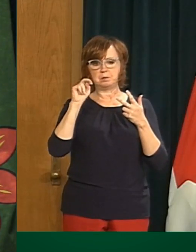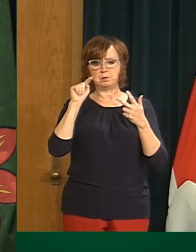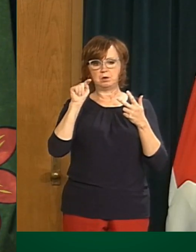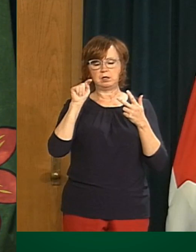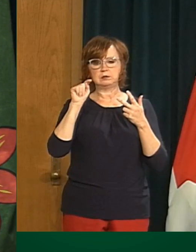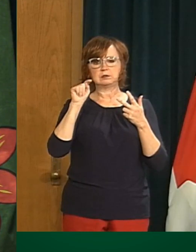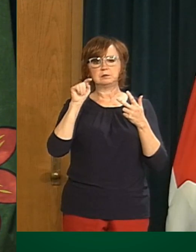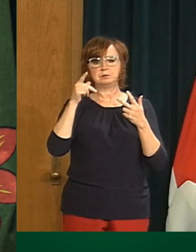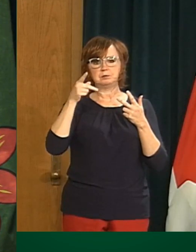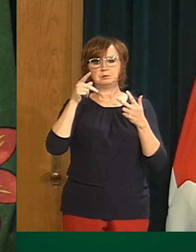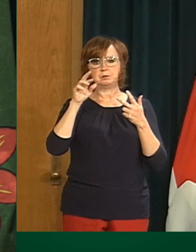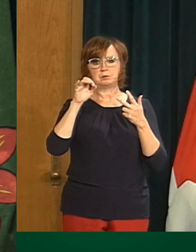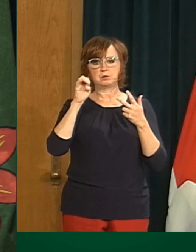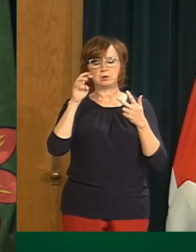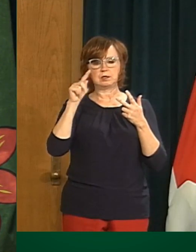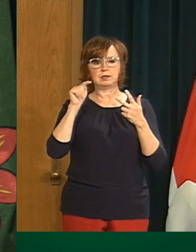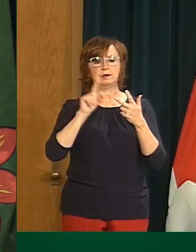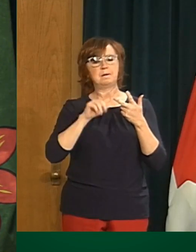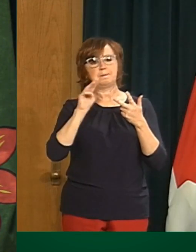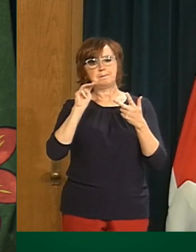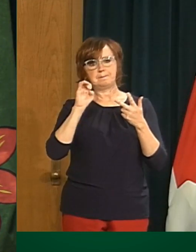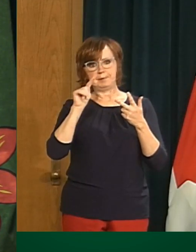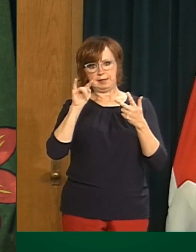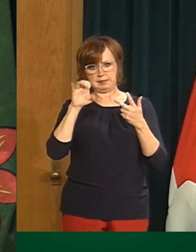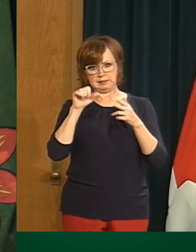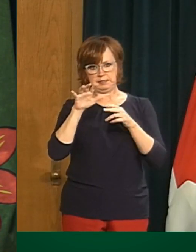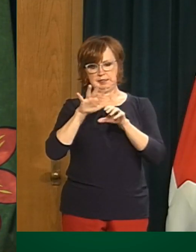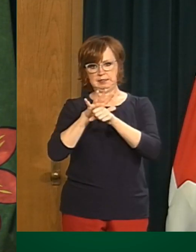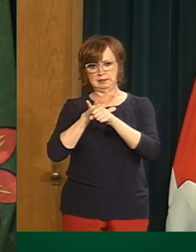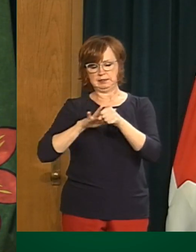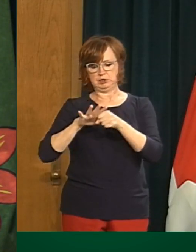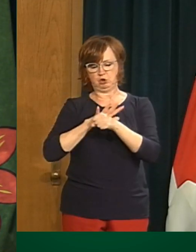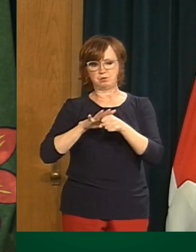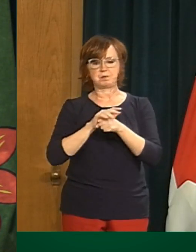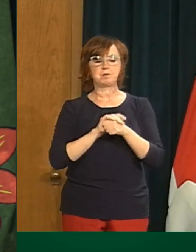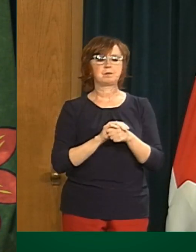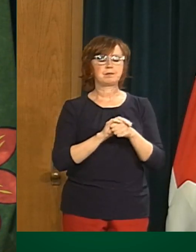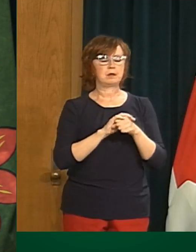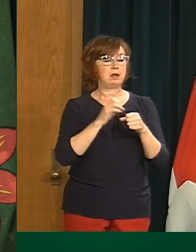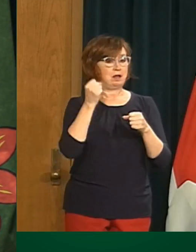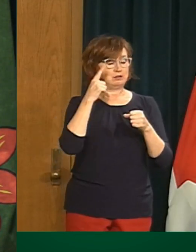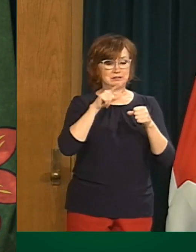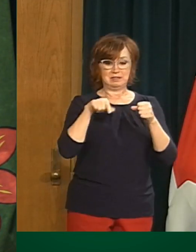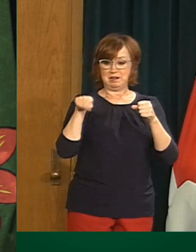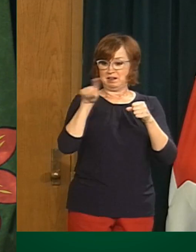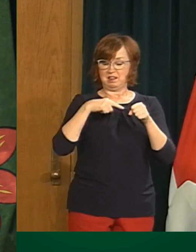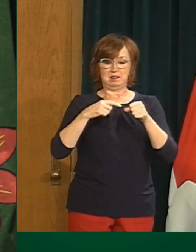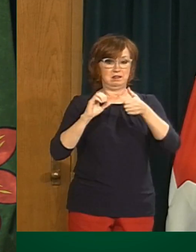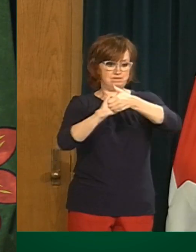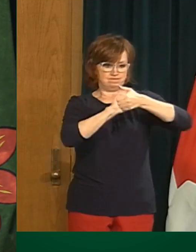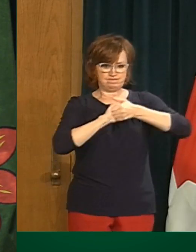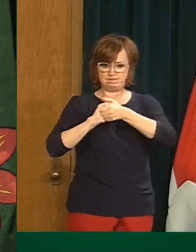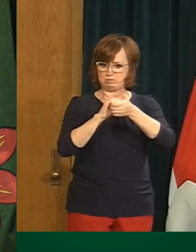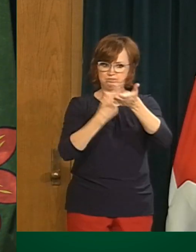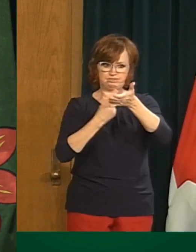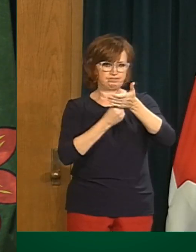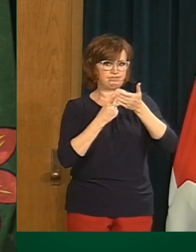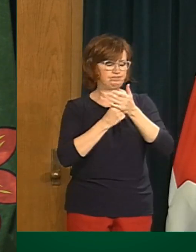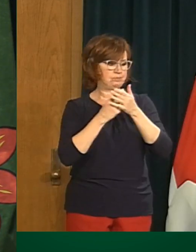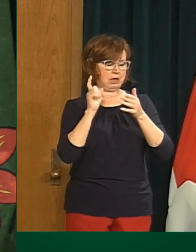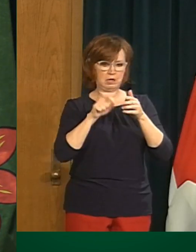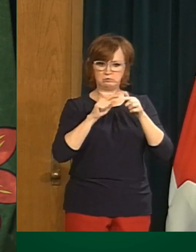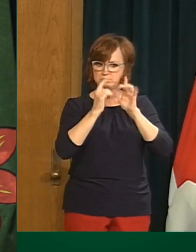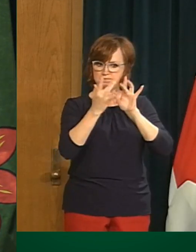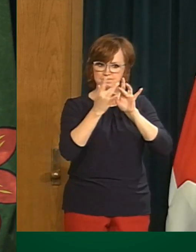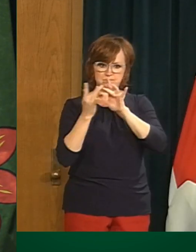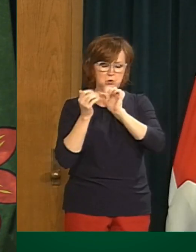is also in constant contact with all the other northern leaders and with our health officials in the north as